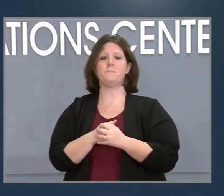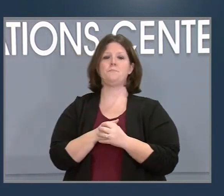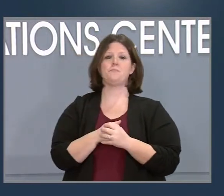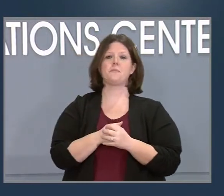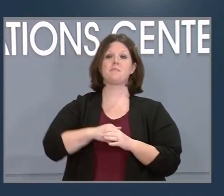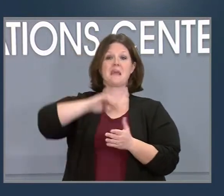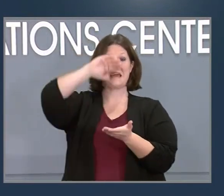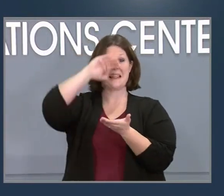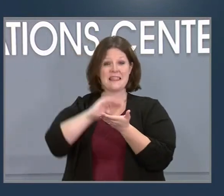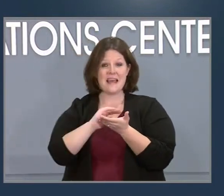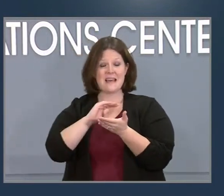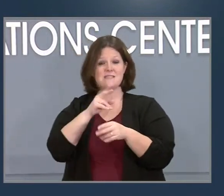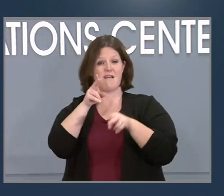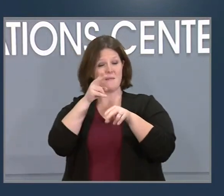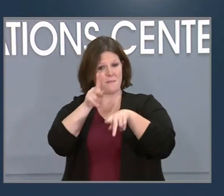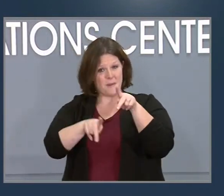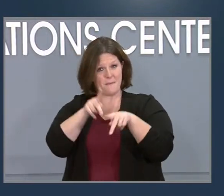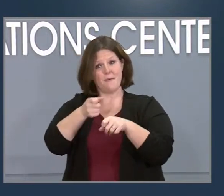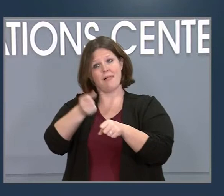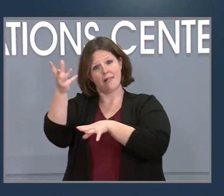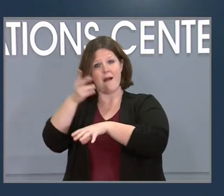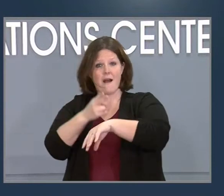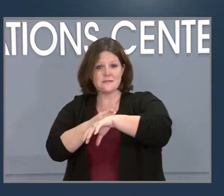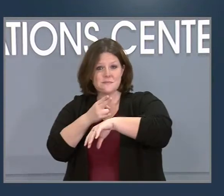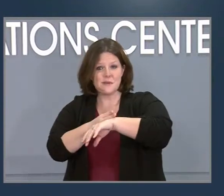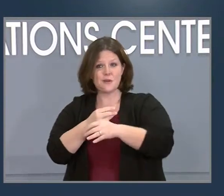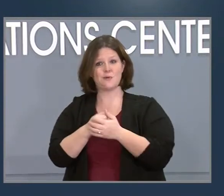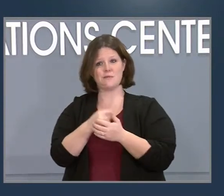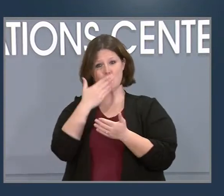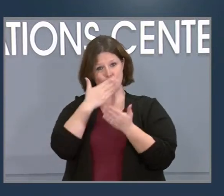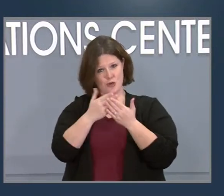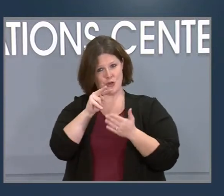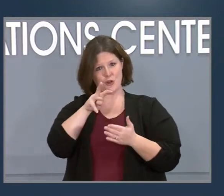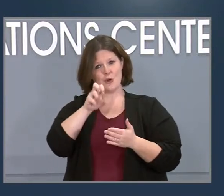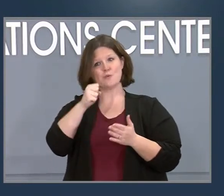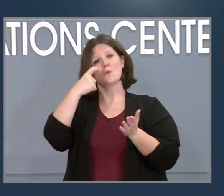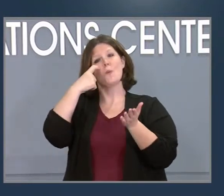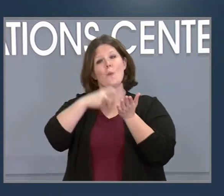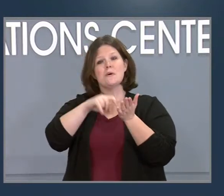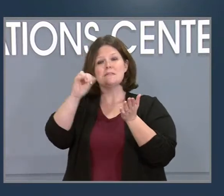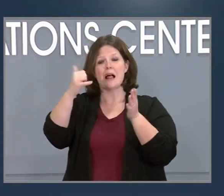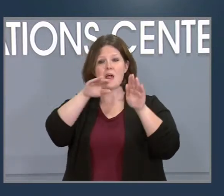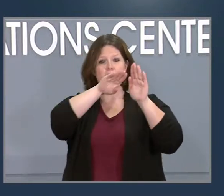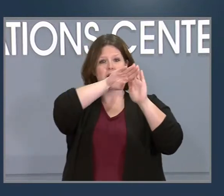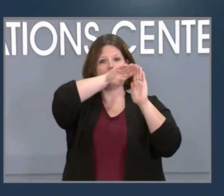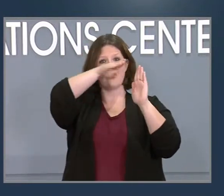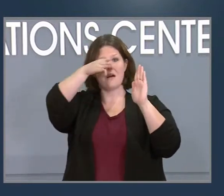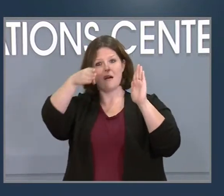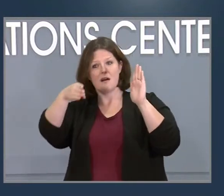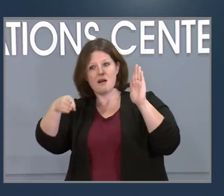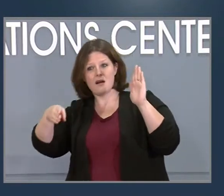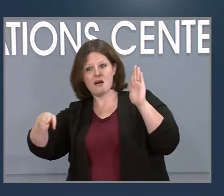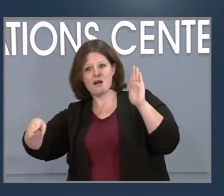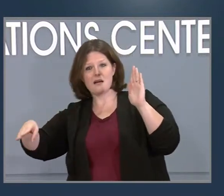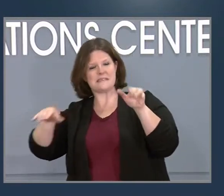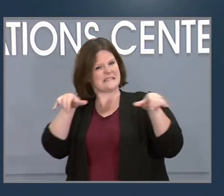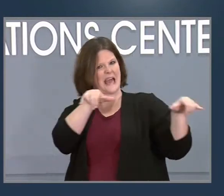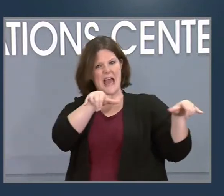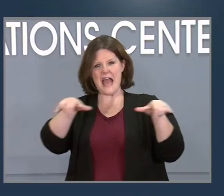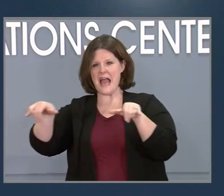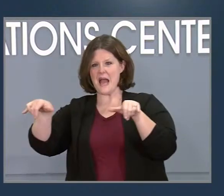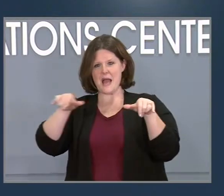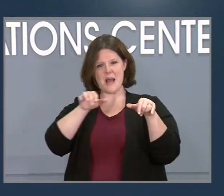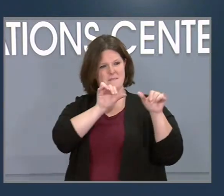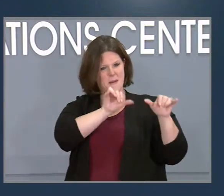we're seeing good news. Looking at the yellow line, you can see that this trend has come down significantly, and we're seeing the same